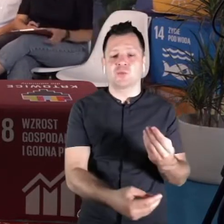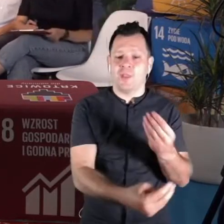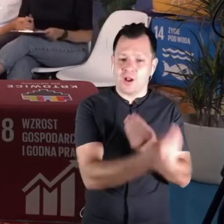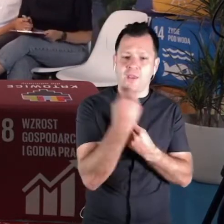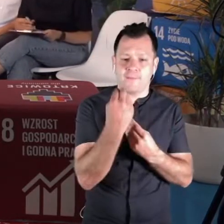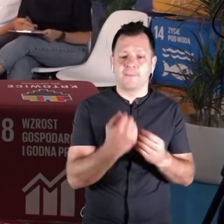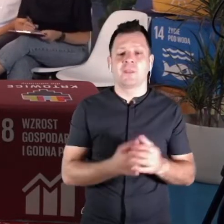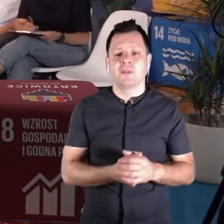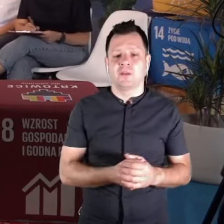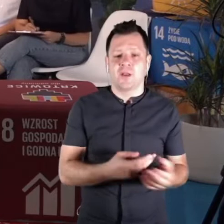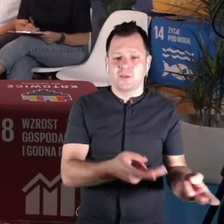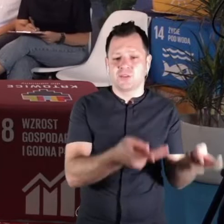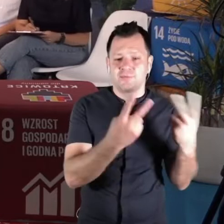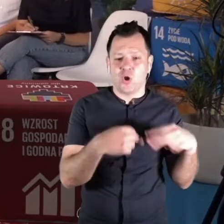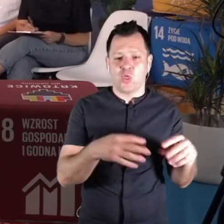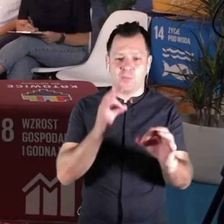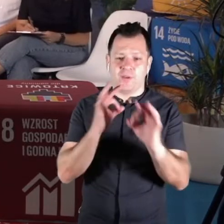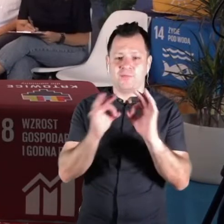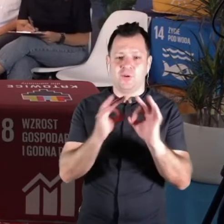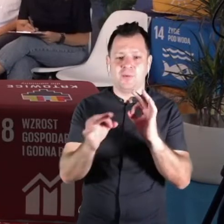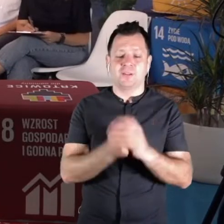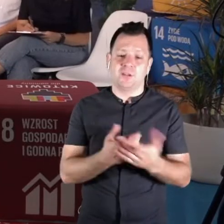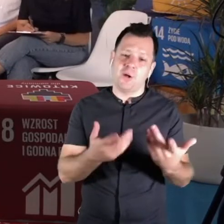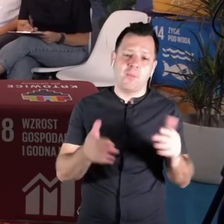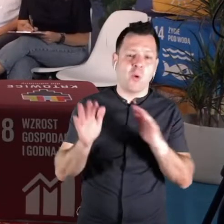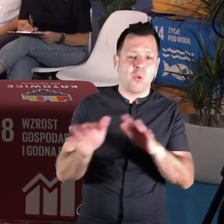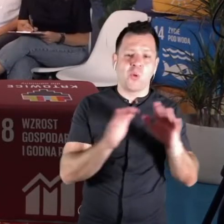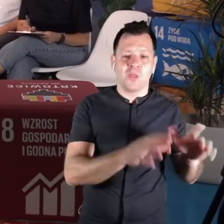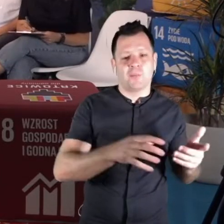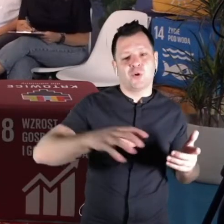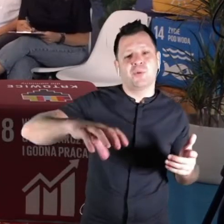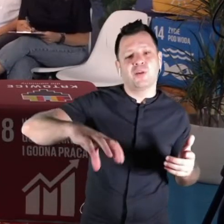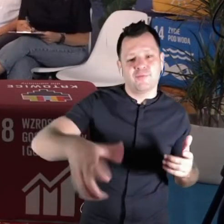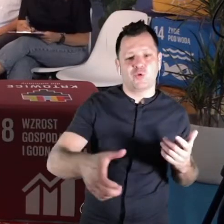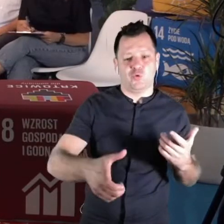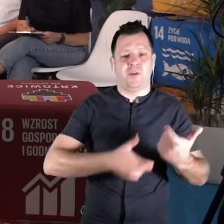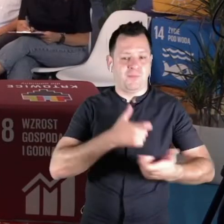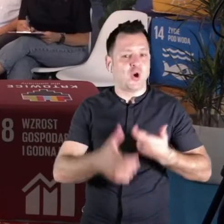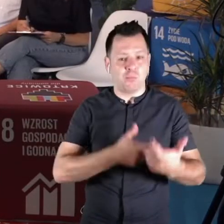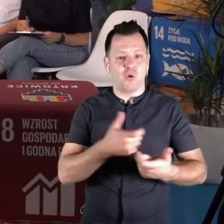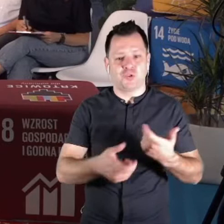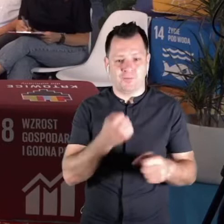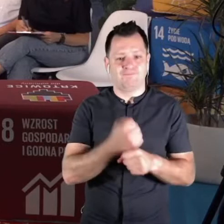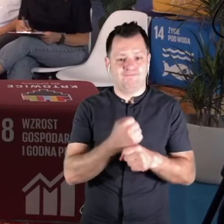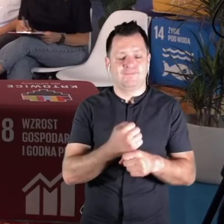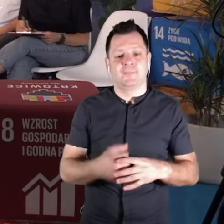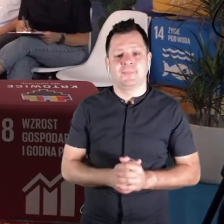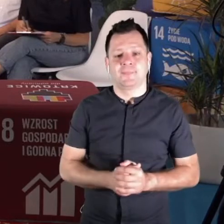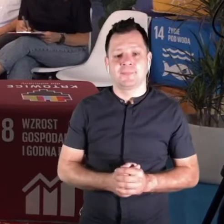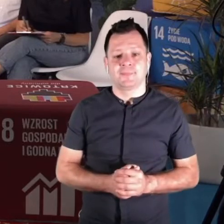So during those work of this working group, we see how many stuff can we see in